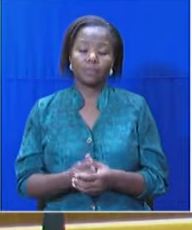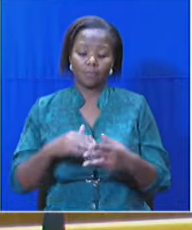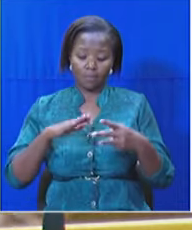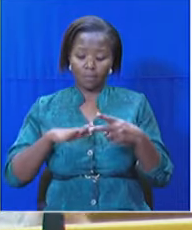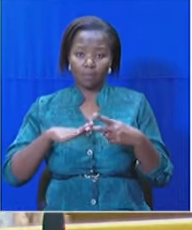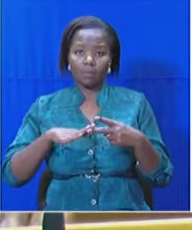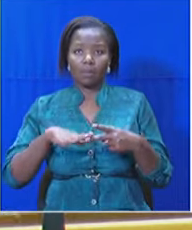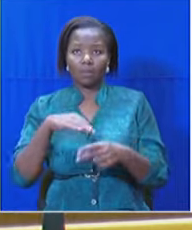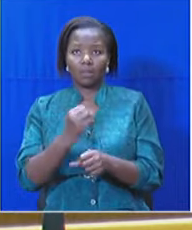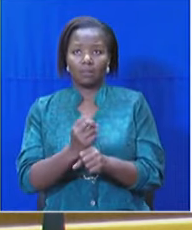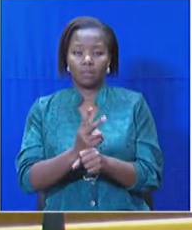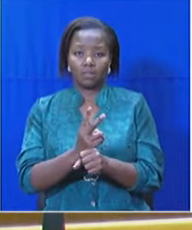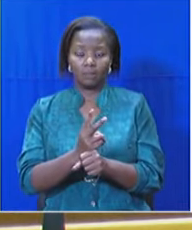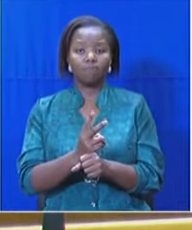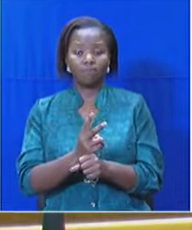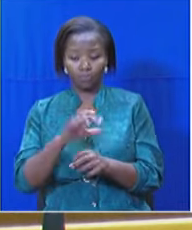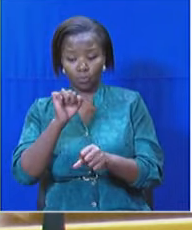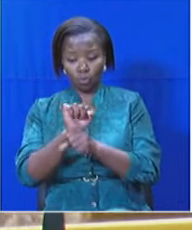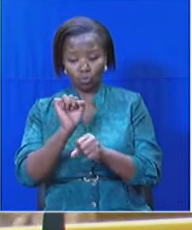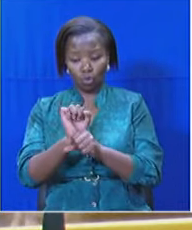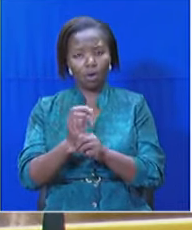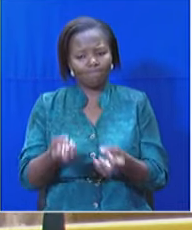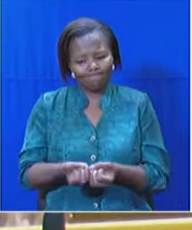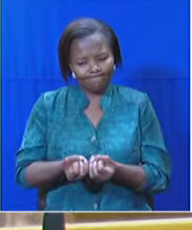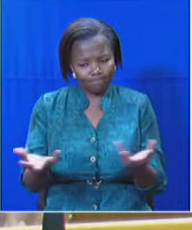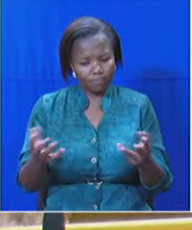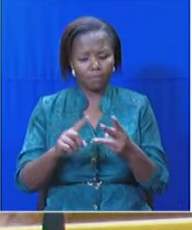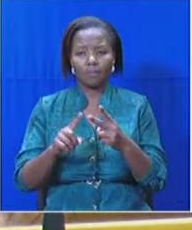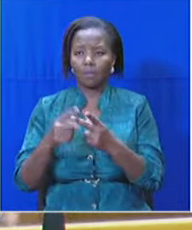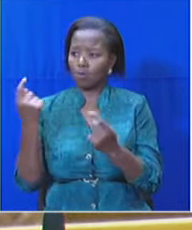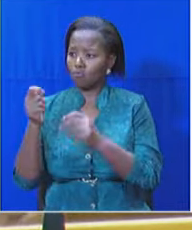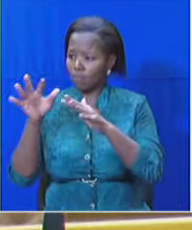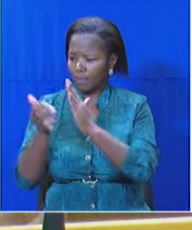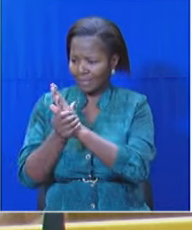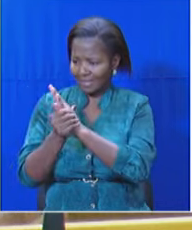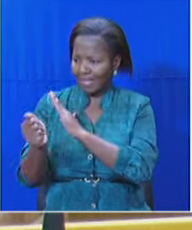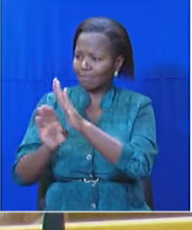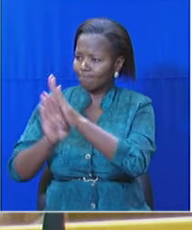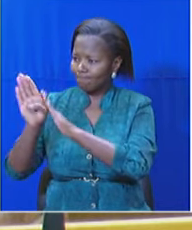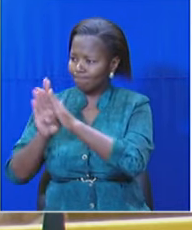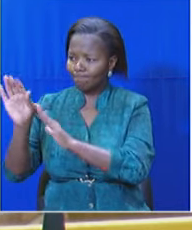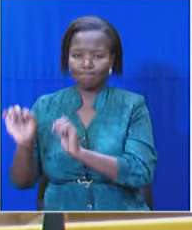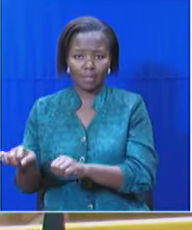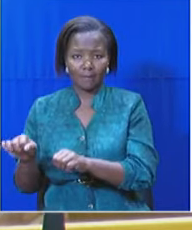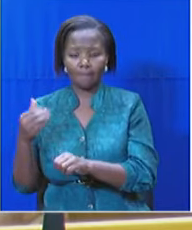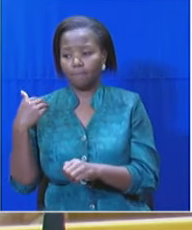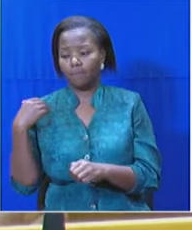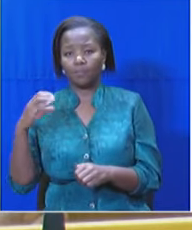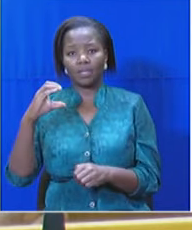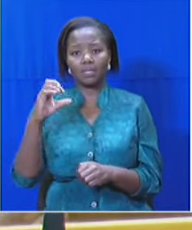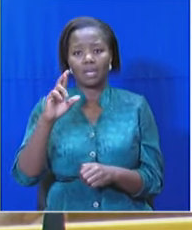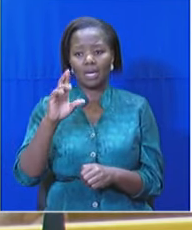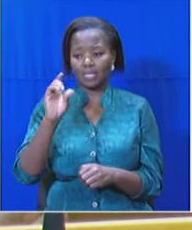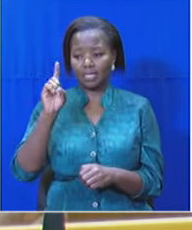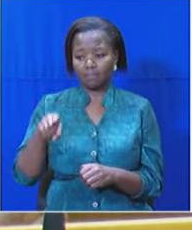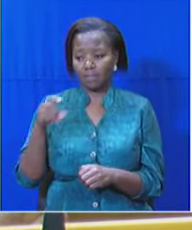Furthermore, create jobs and provide skills to rural people. Honorable Chair, where the CRDP